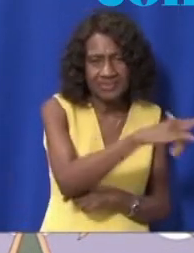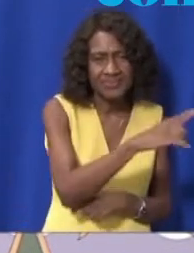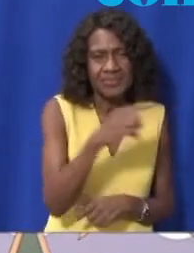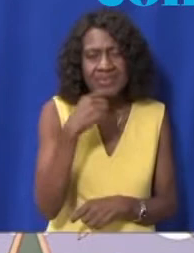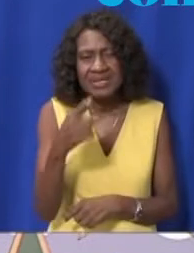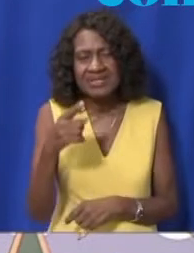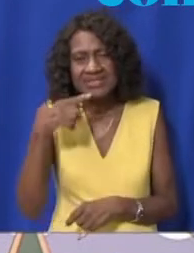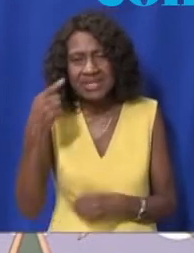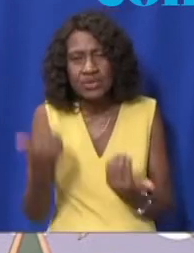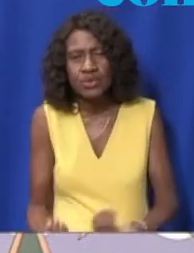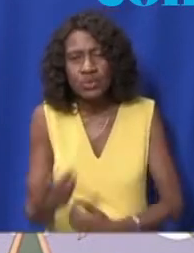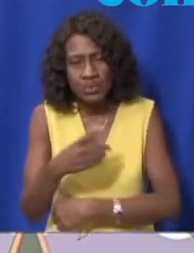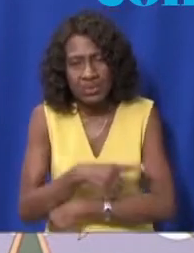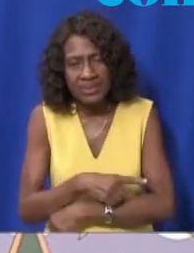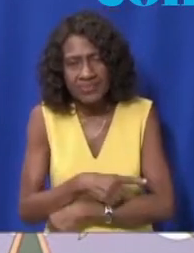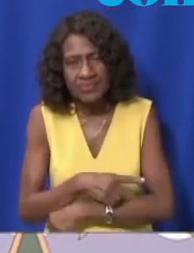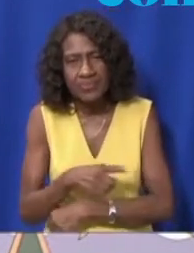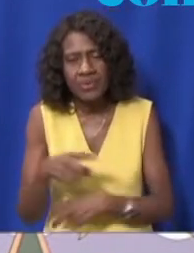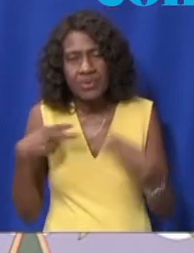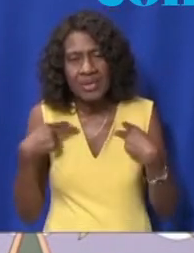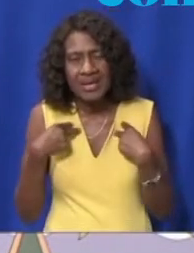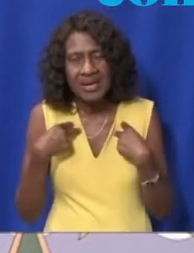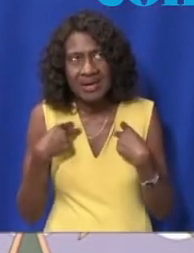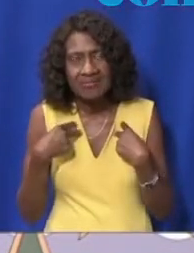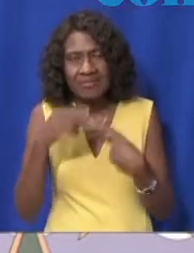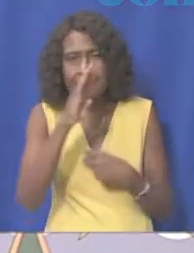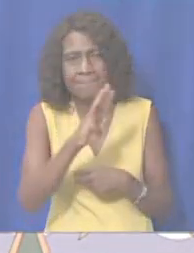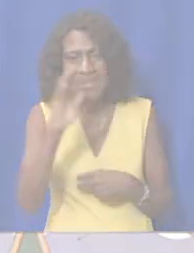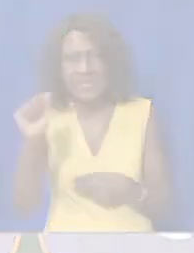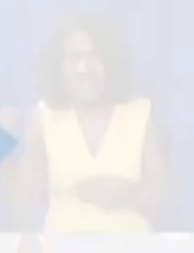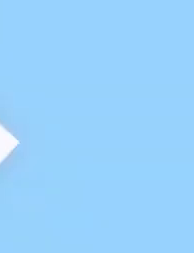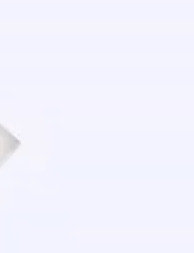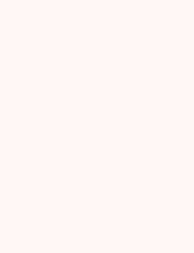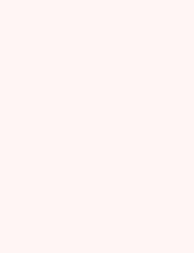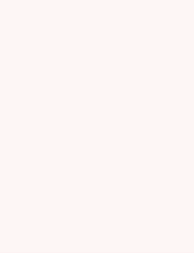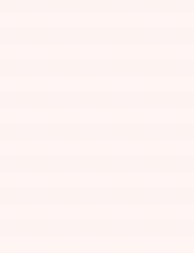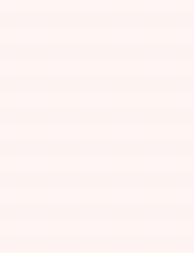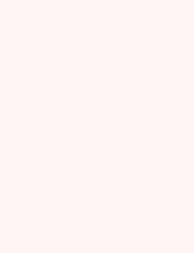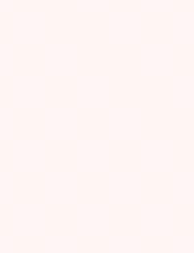starting a new fortnightly British Airways service.